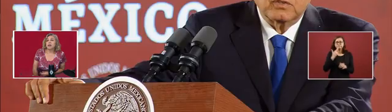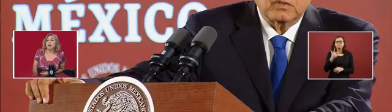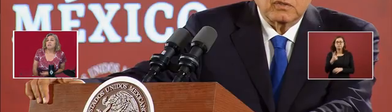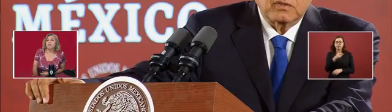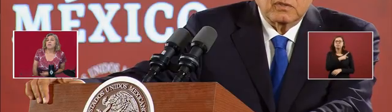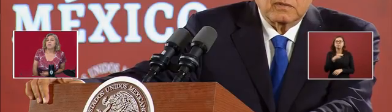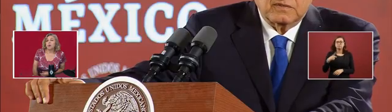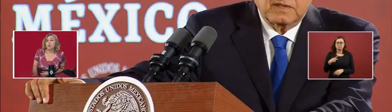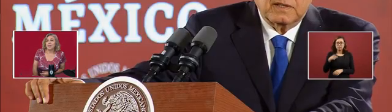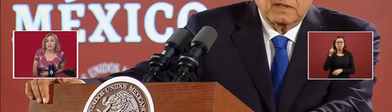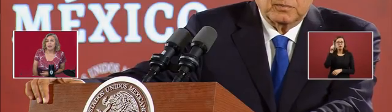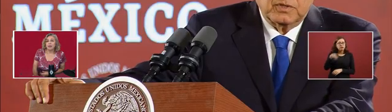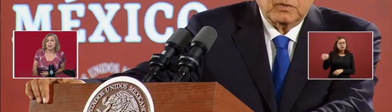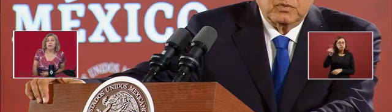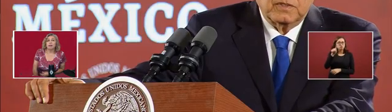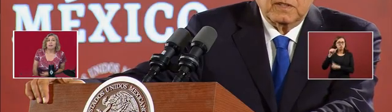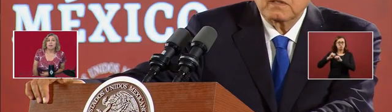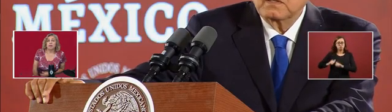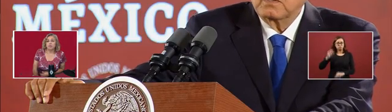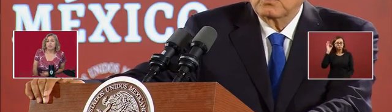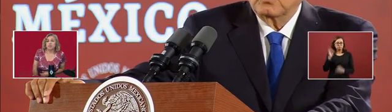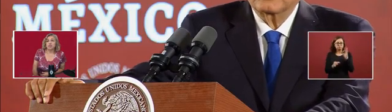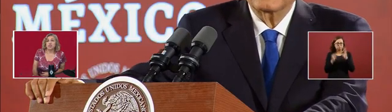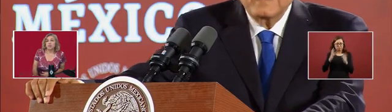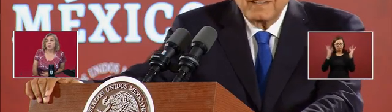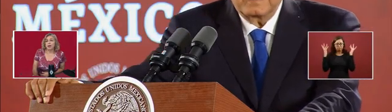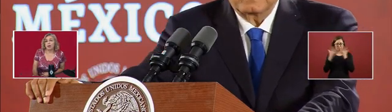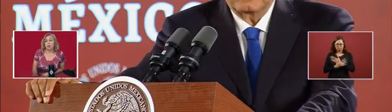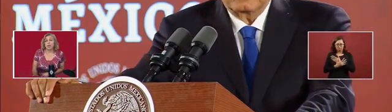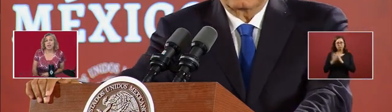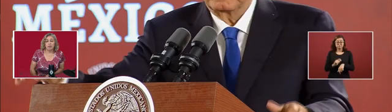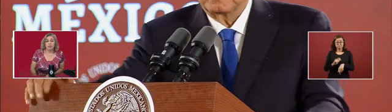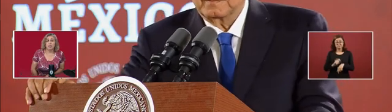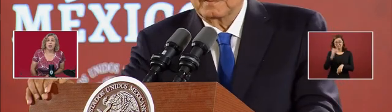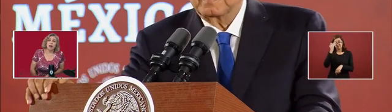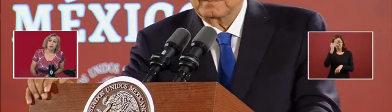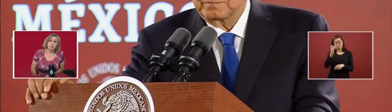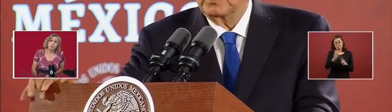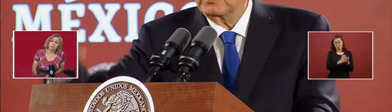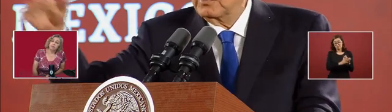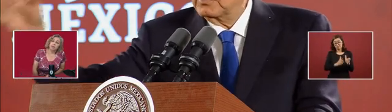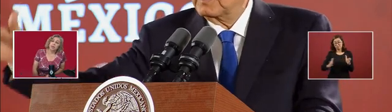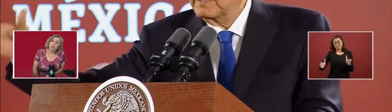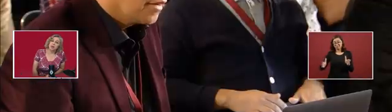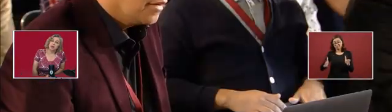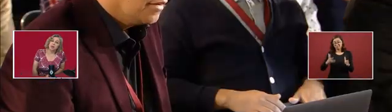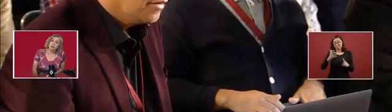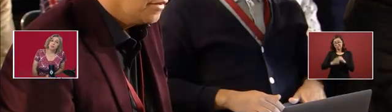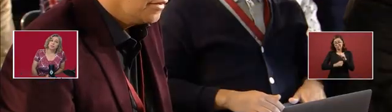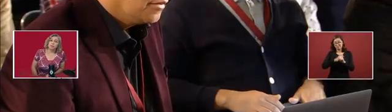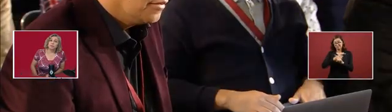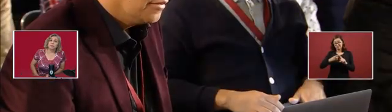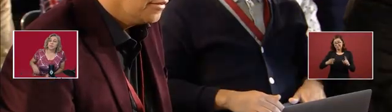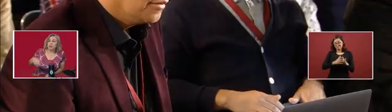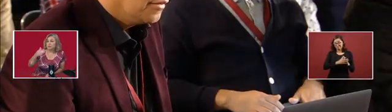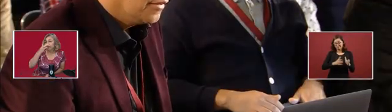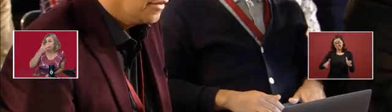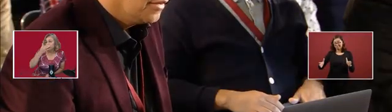people. And Rosa Montaño Montines gave a stay to one of the people